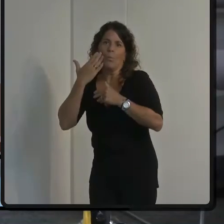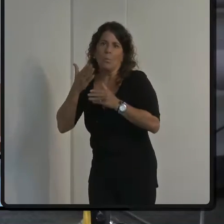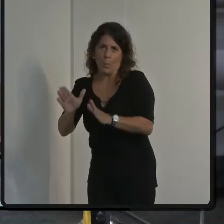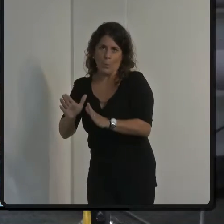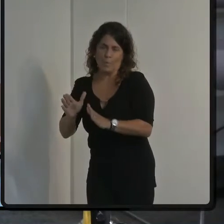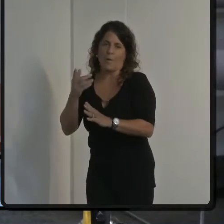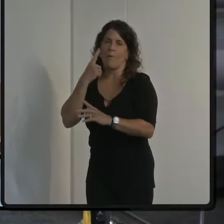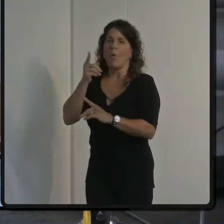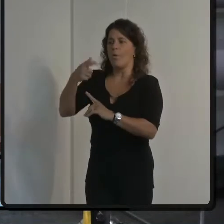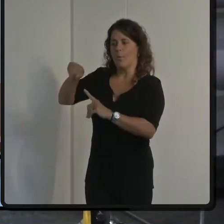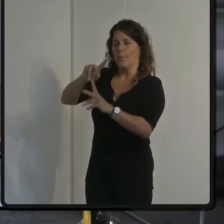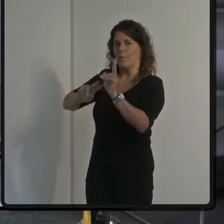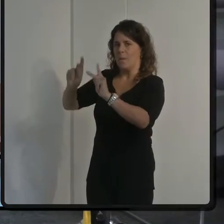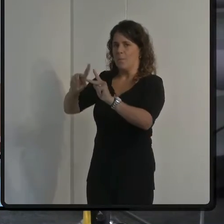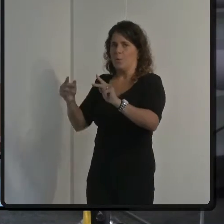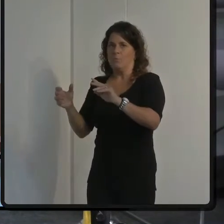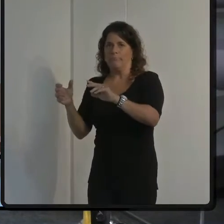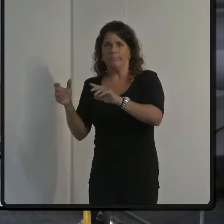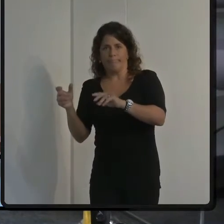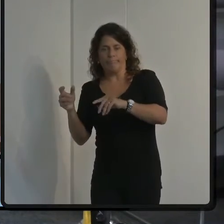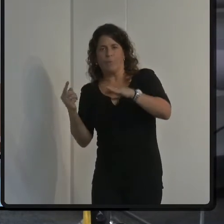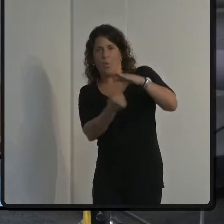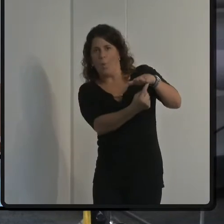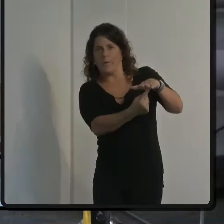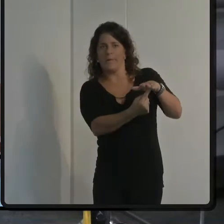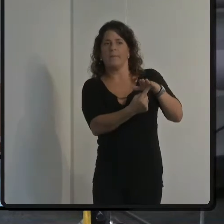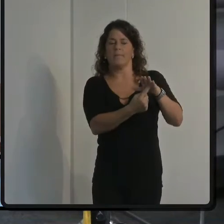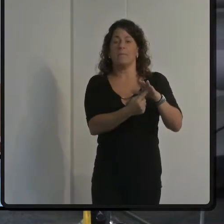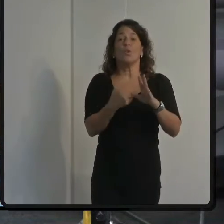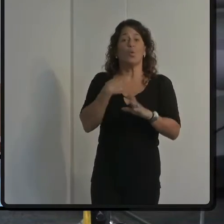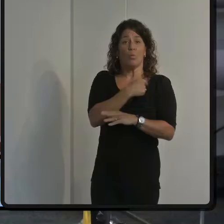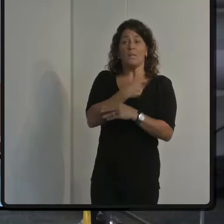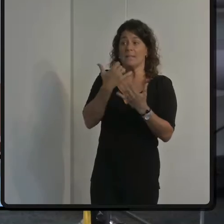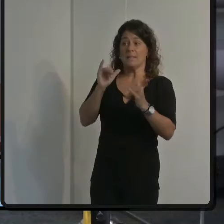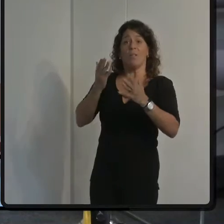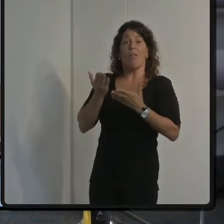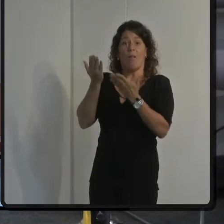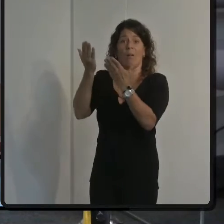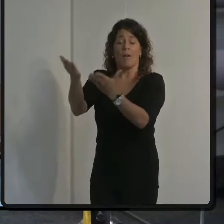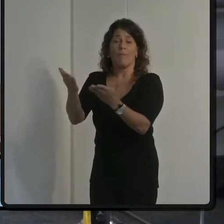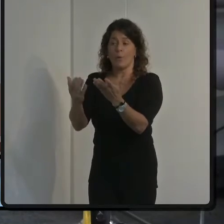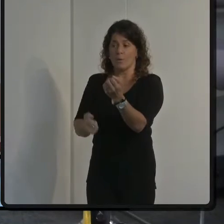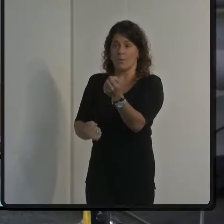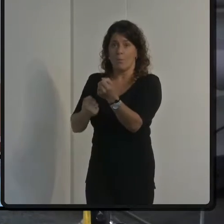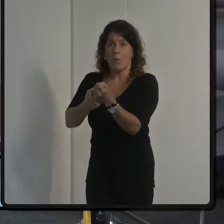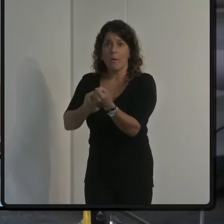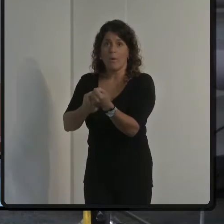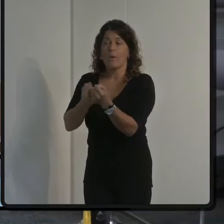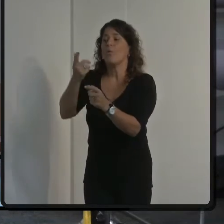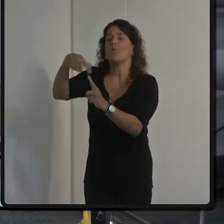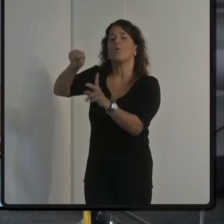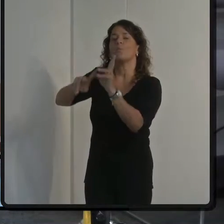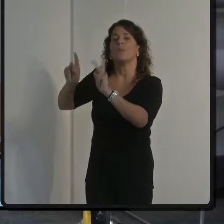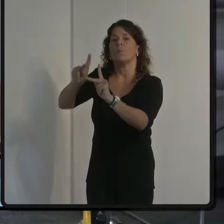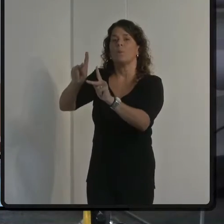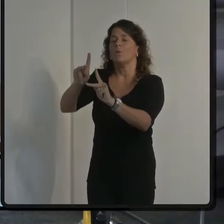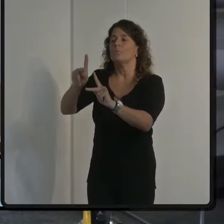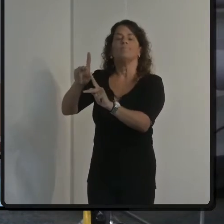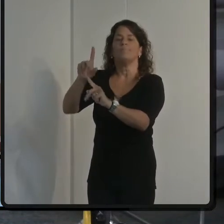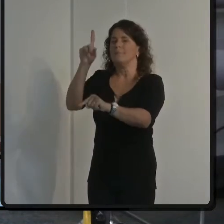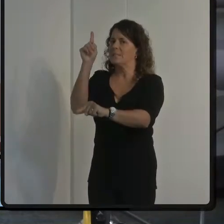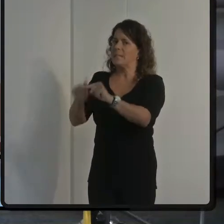available. So we offer isolation and quarantine services, supportive services to those who can't